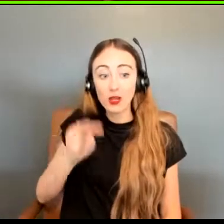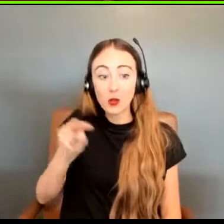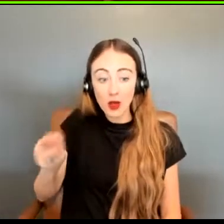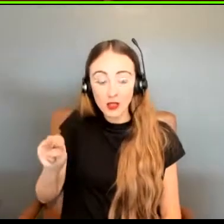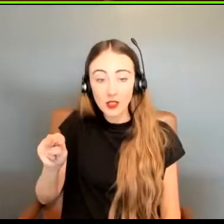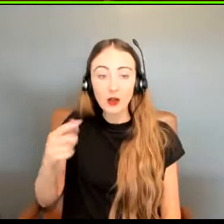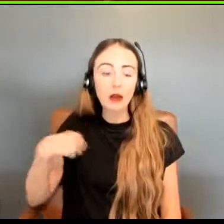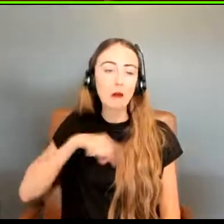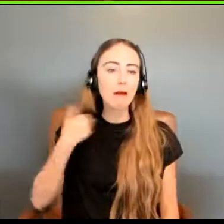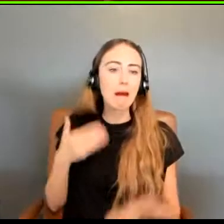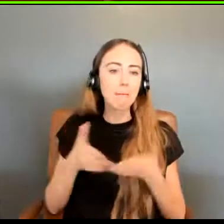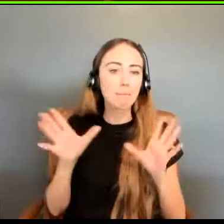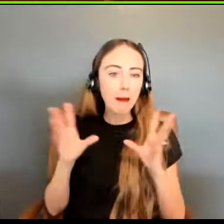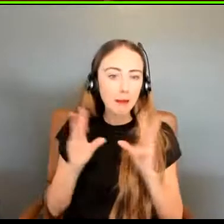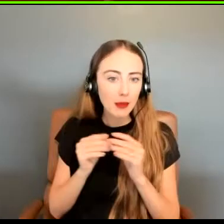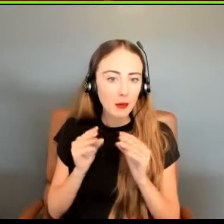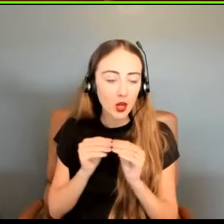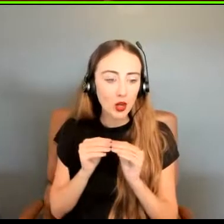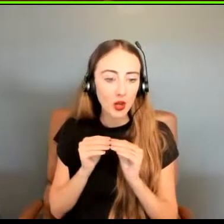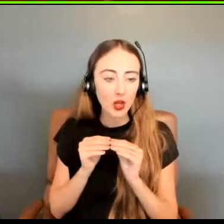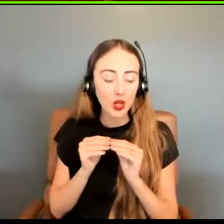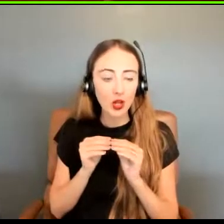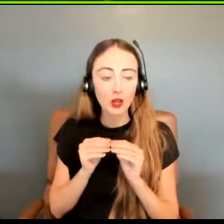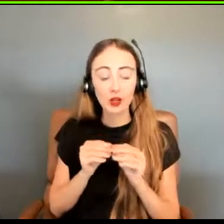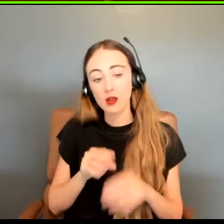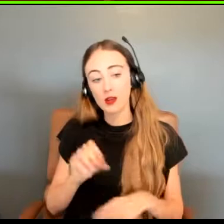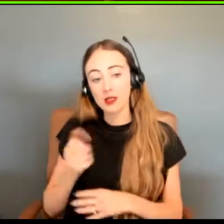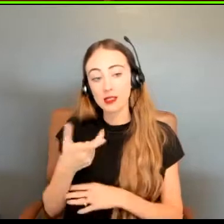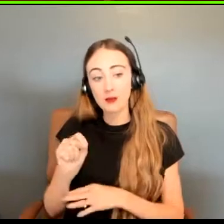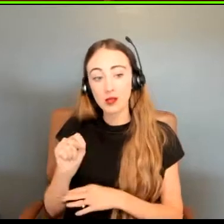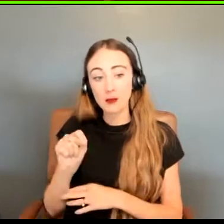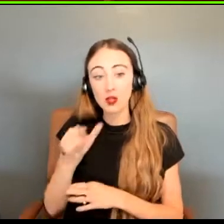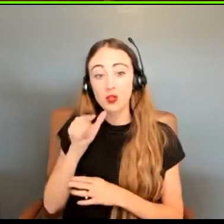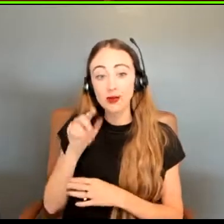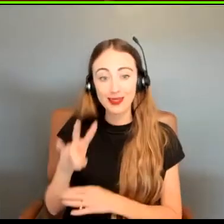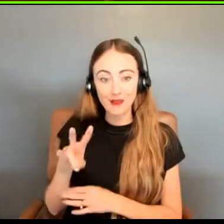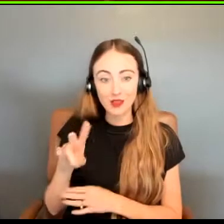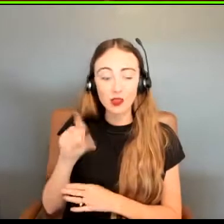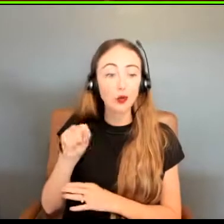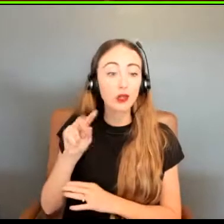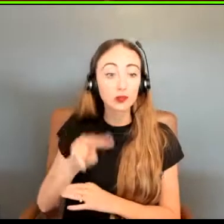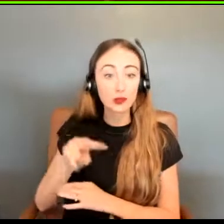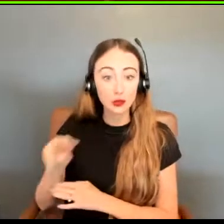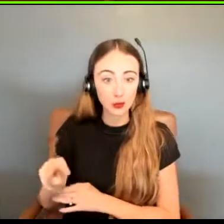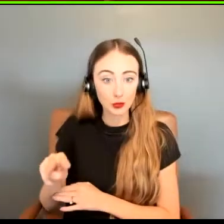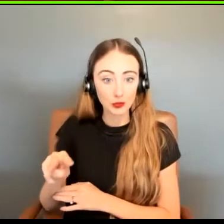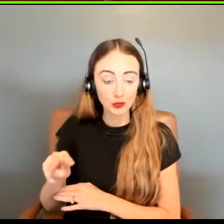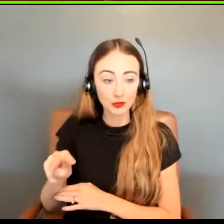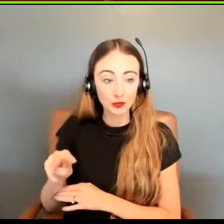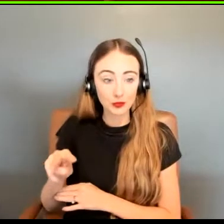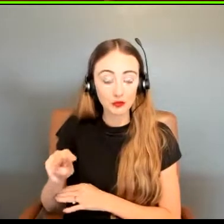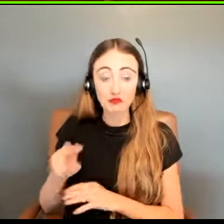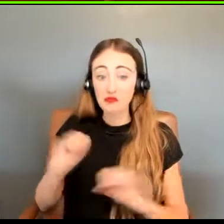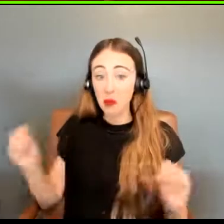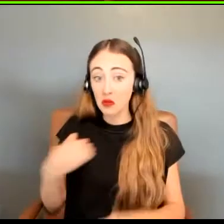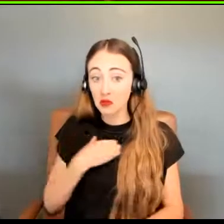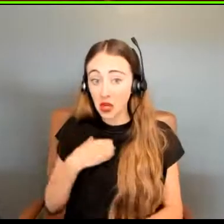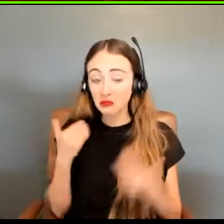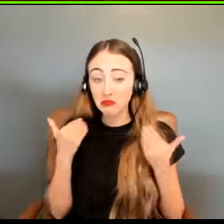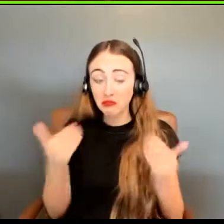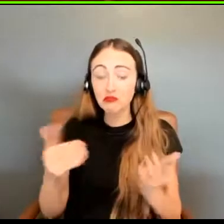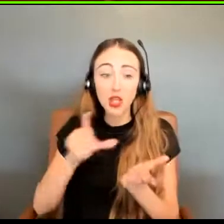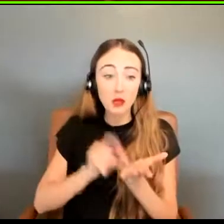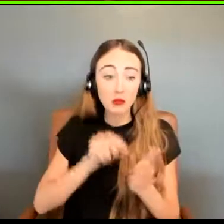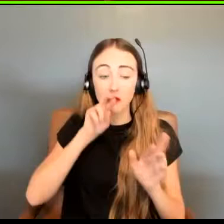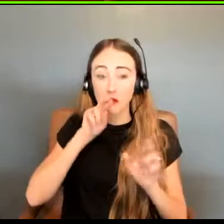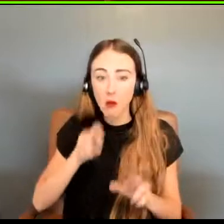Whole held a public hearing on the bill on September 27th, 2022. Without objection, I'm going to move both the print and